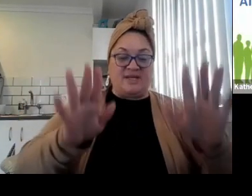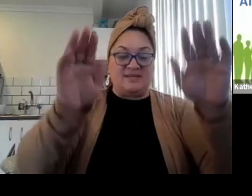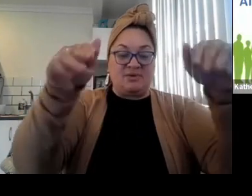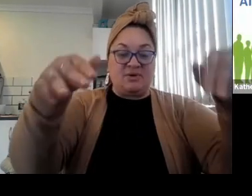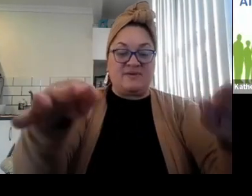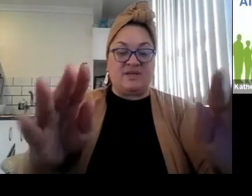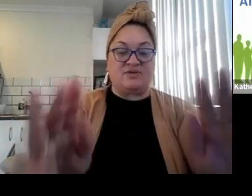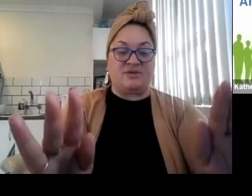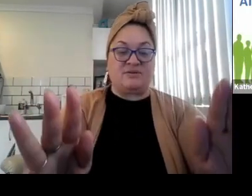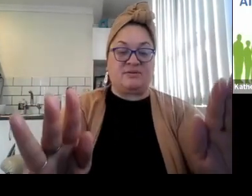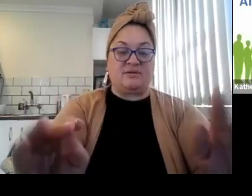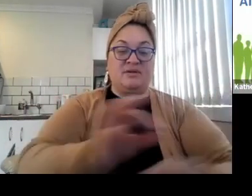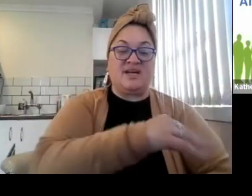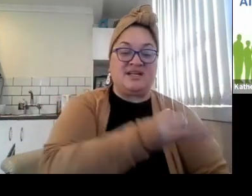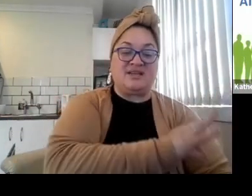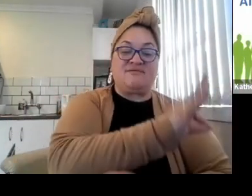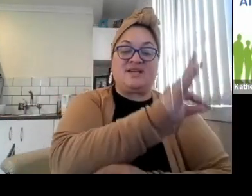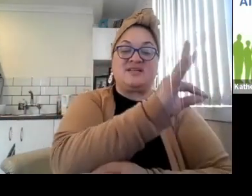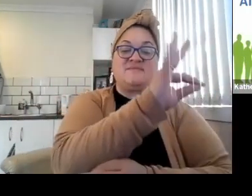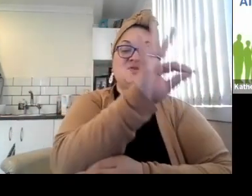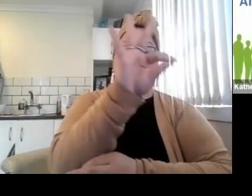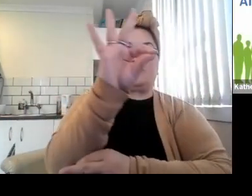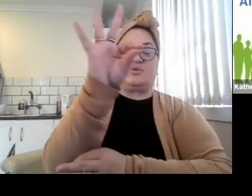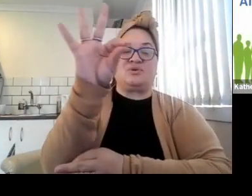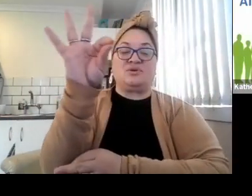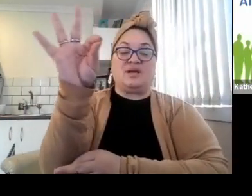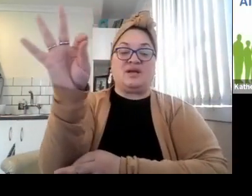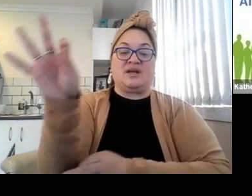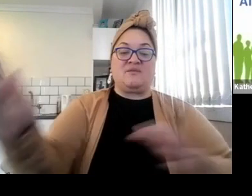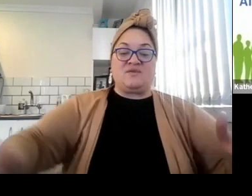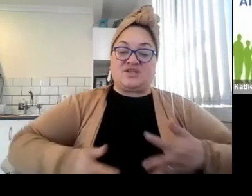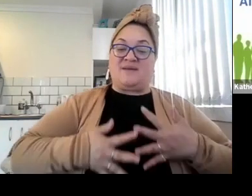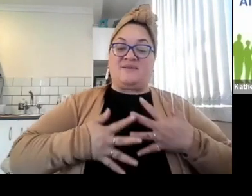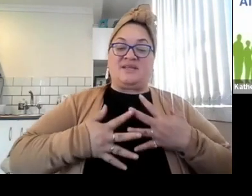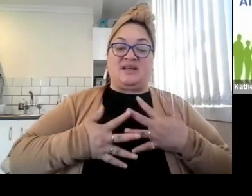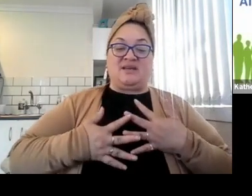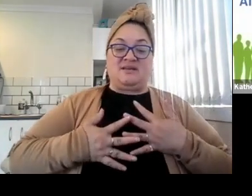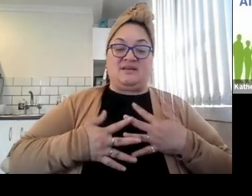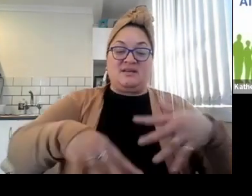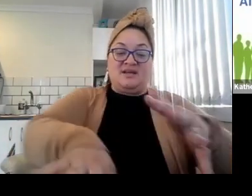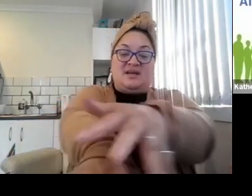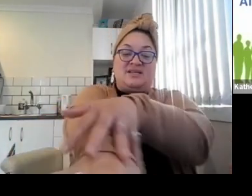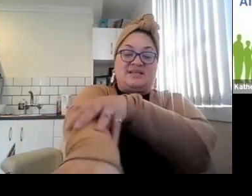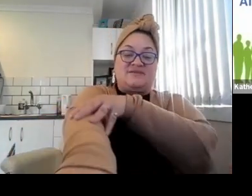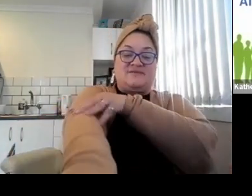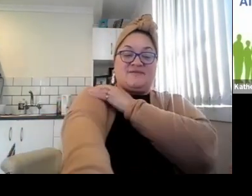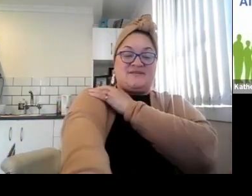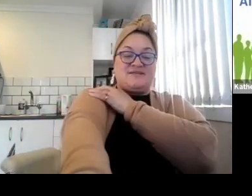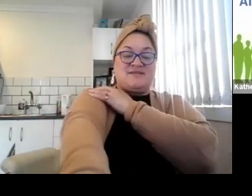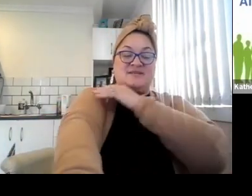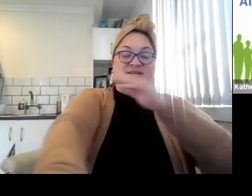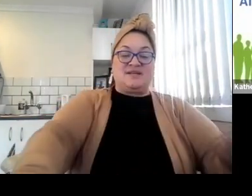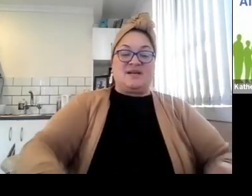let the breeze blow over the ocean. Let the red-tipped dawn come with a sharpened ear, a touch